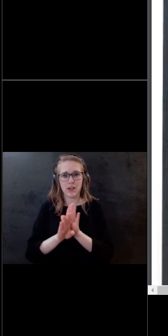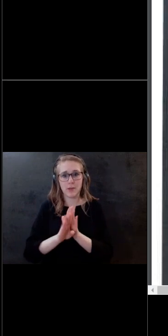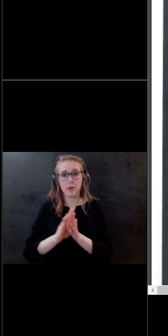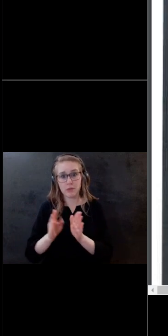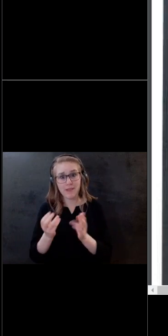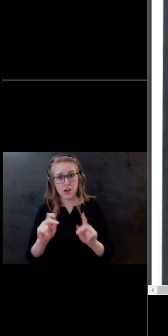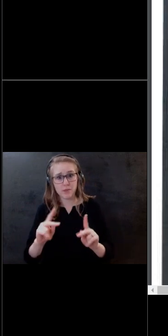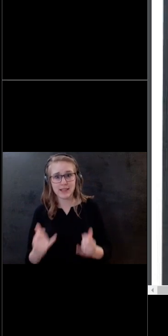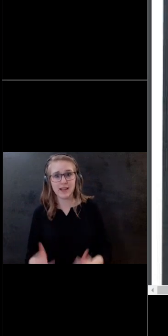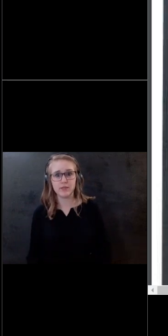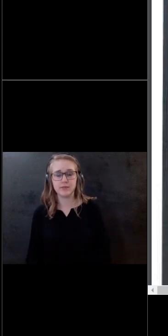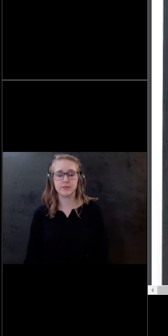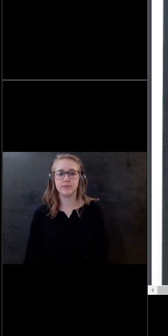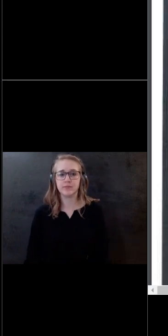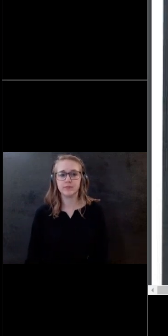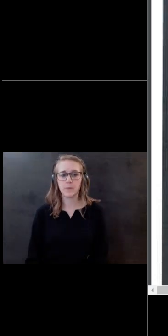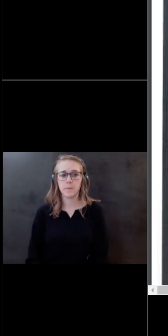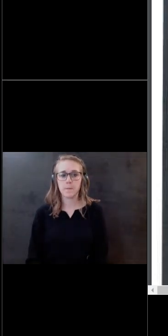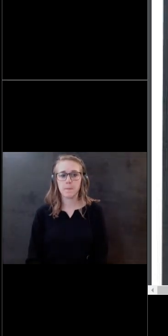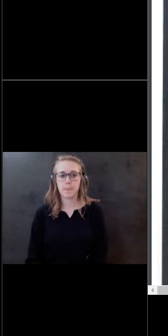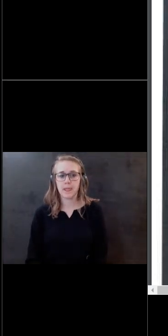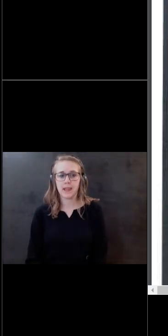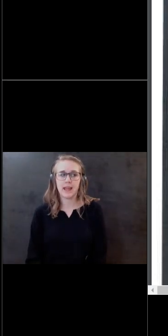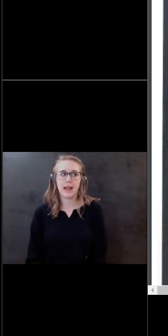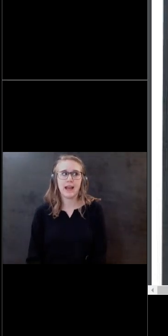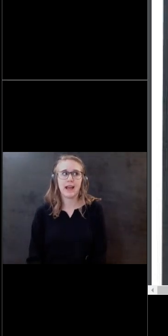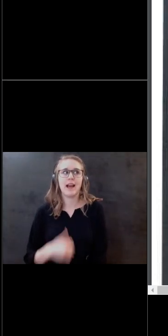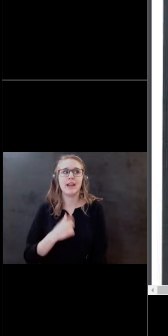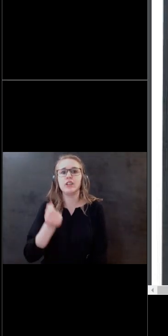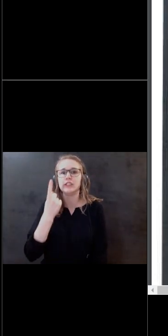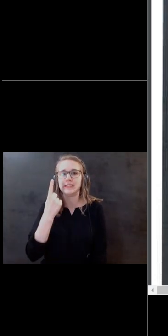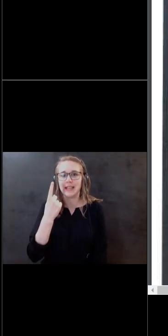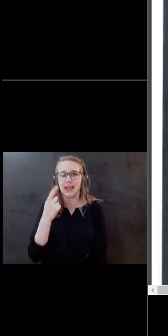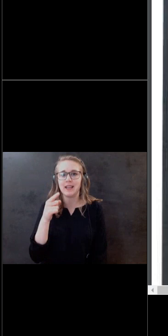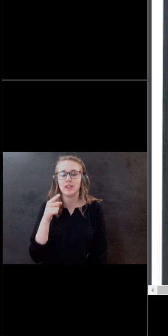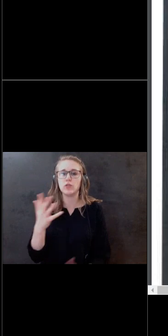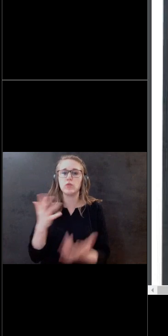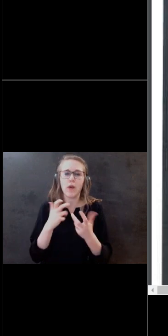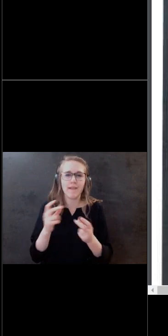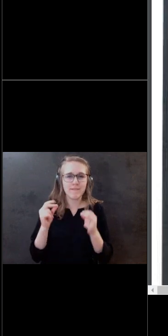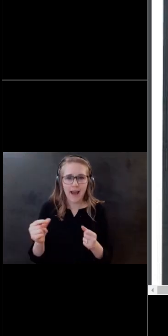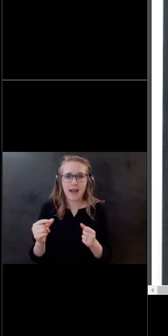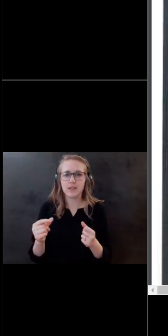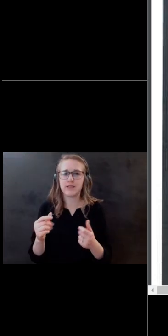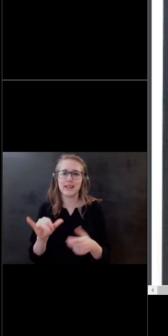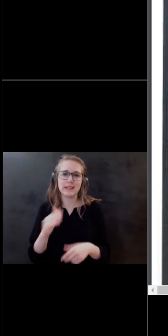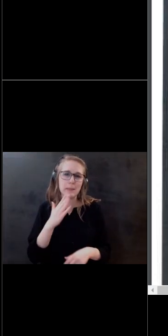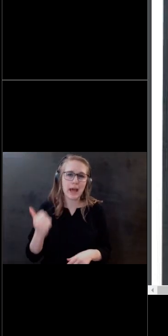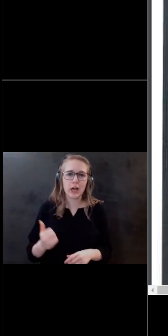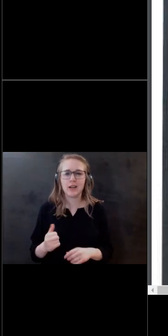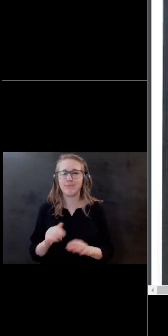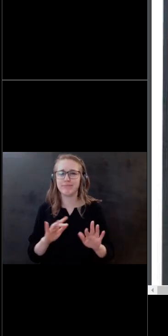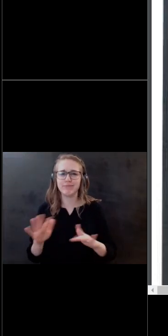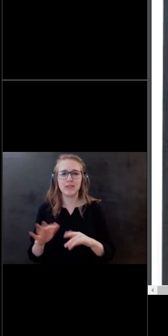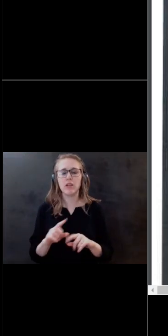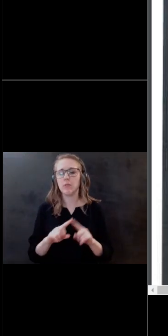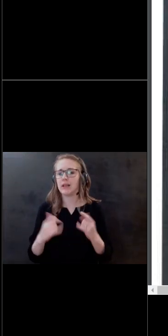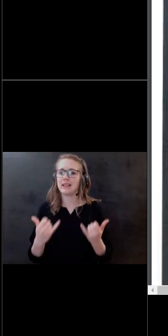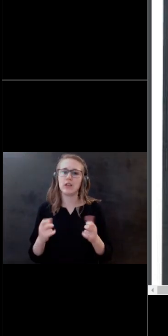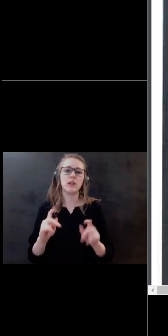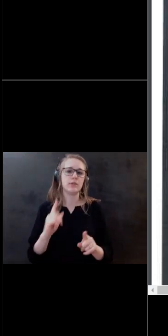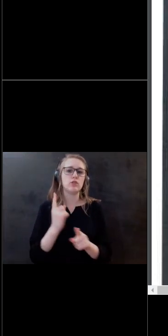now. And so I understand, you know, faster the better, great. But, you know, we have an opportunity to do the right